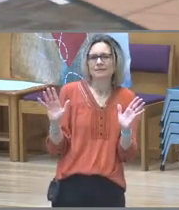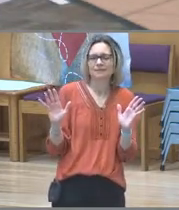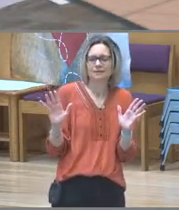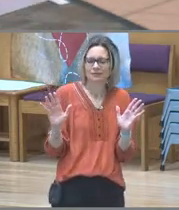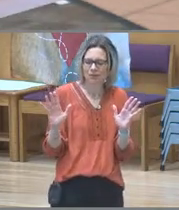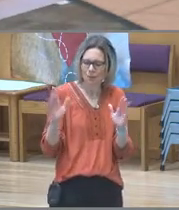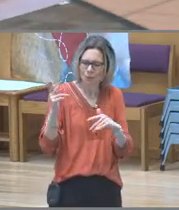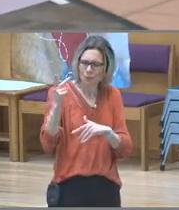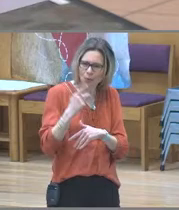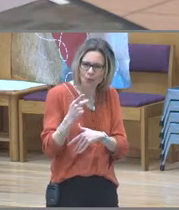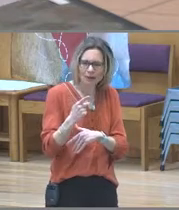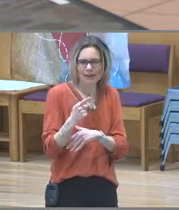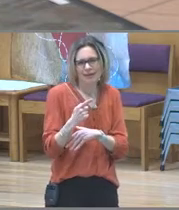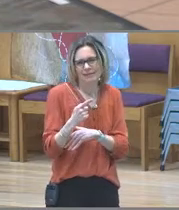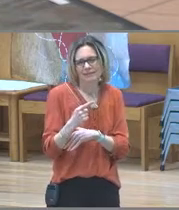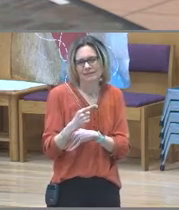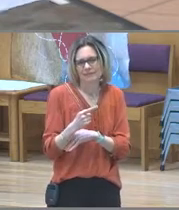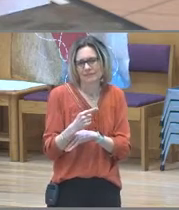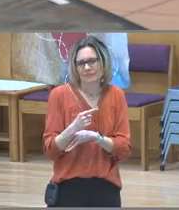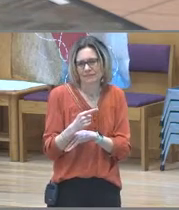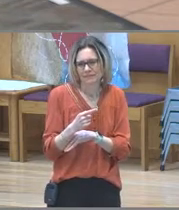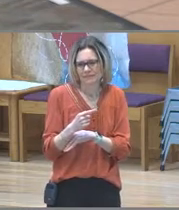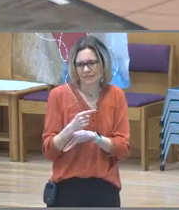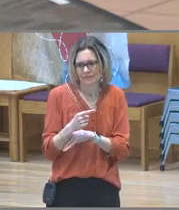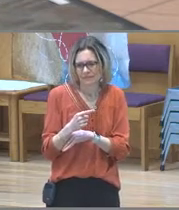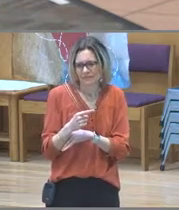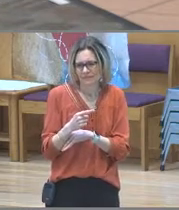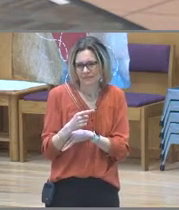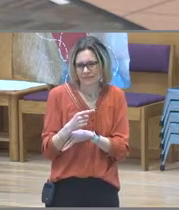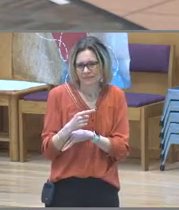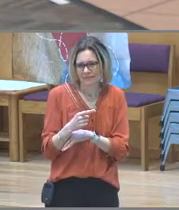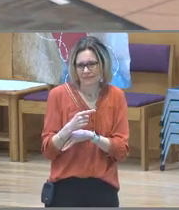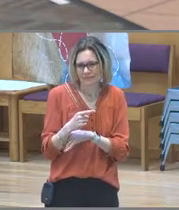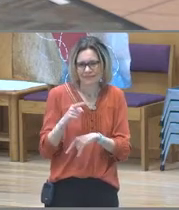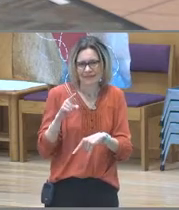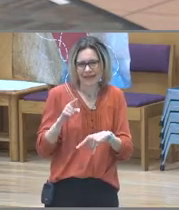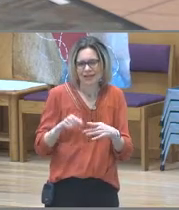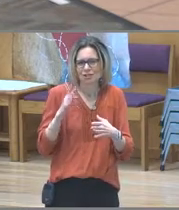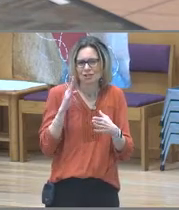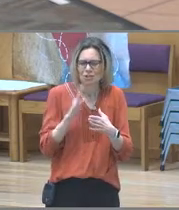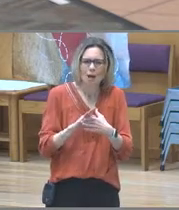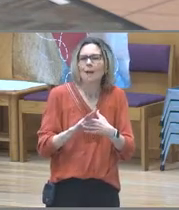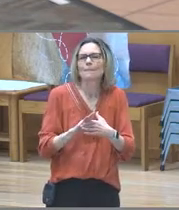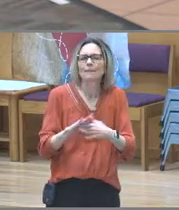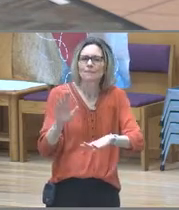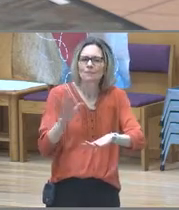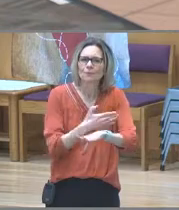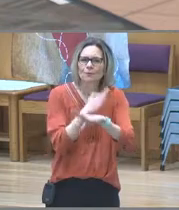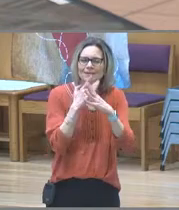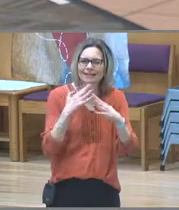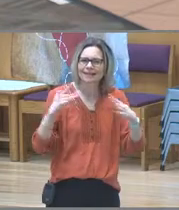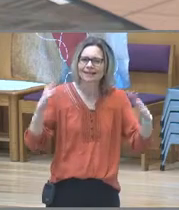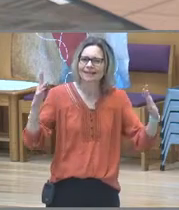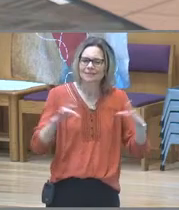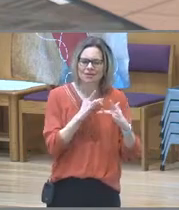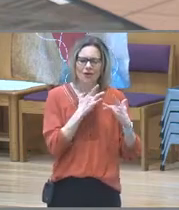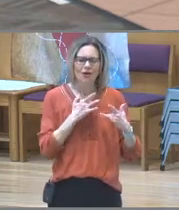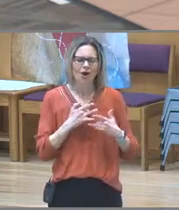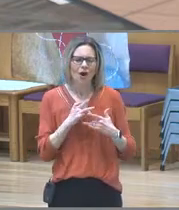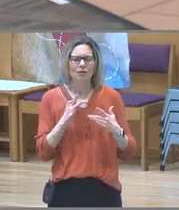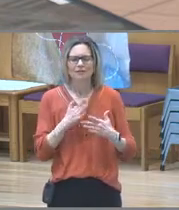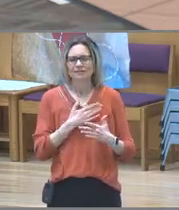I cannot stop from singing because our hearts